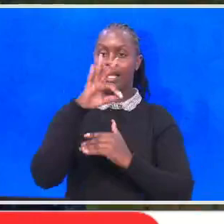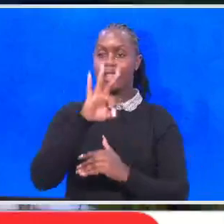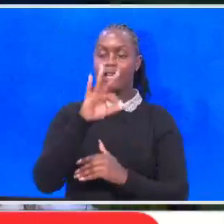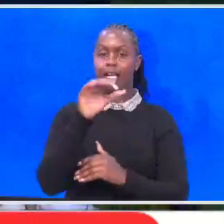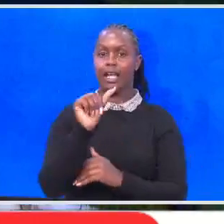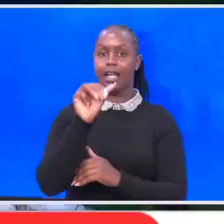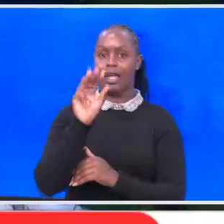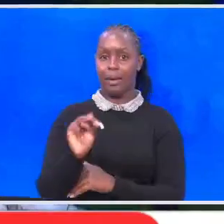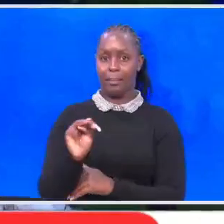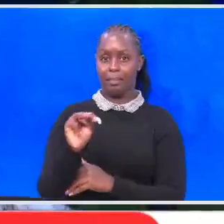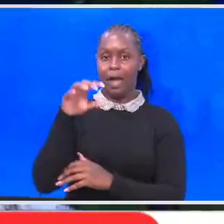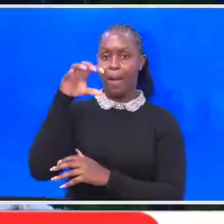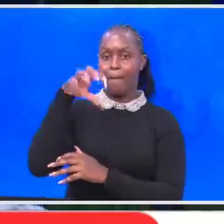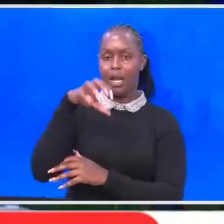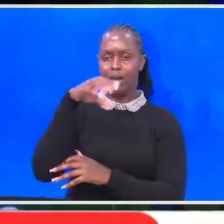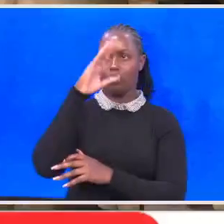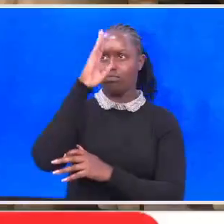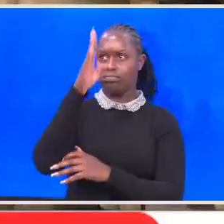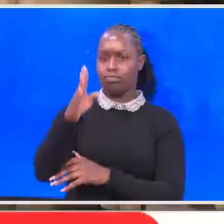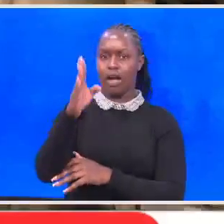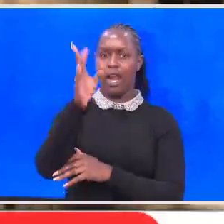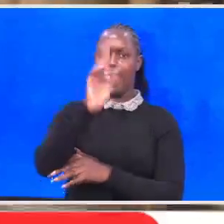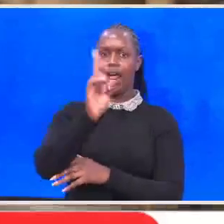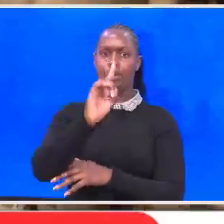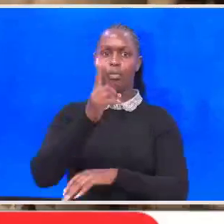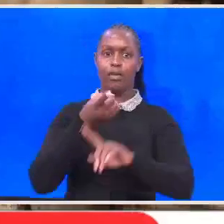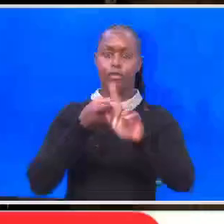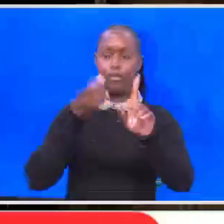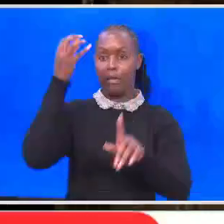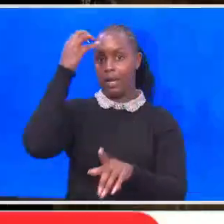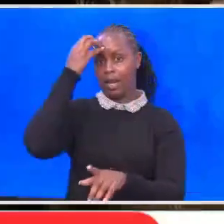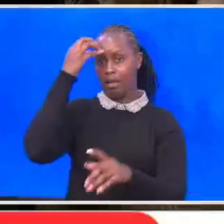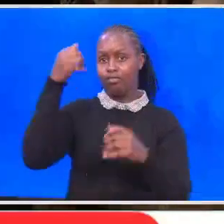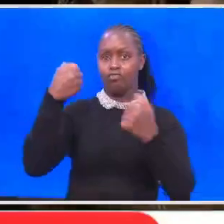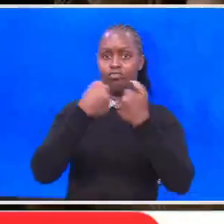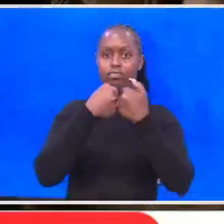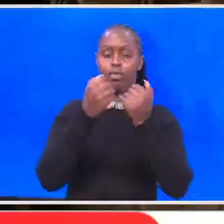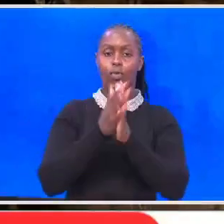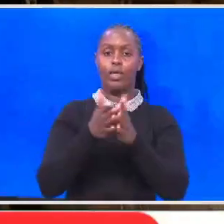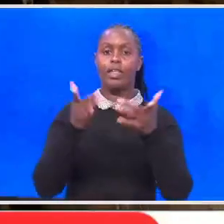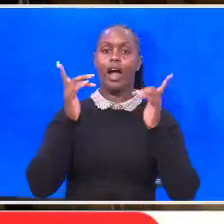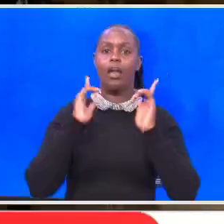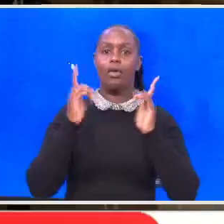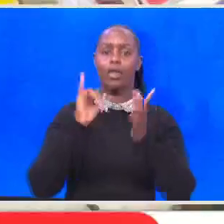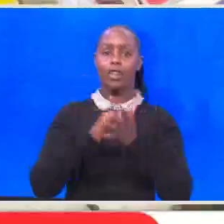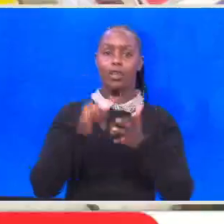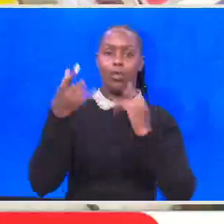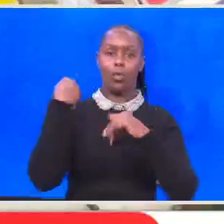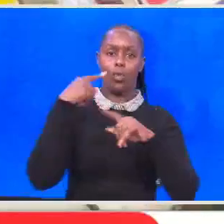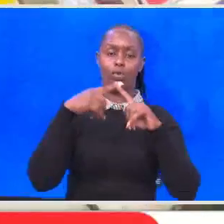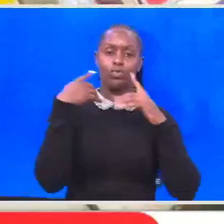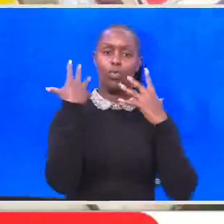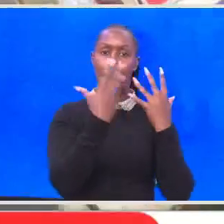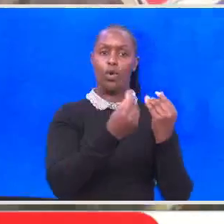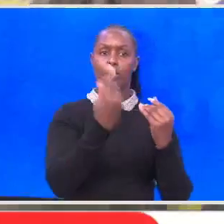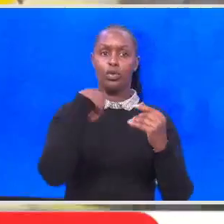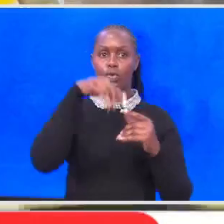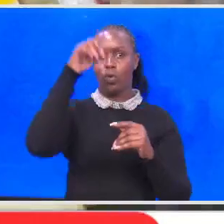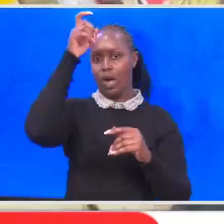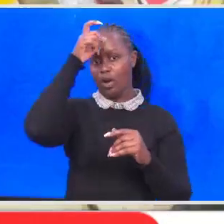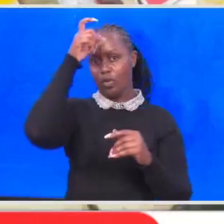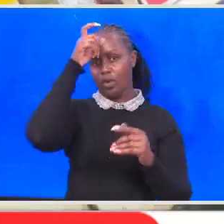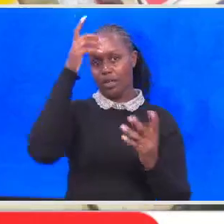which was headed to Nairobi from Kitale, collided with the lorry that was moving towards the opposite direction. Matatu ilikuwa inatoka sehemu